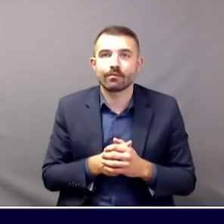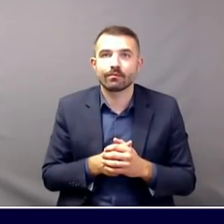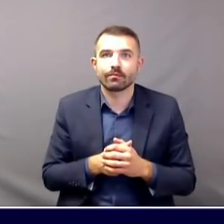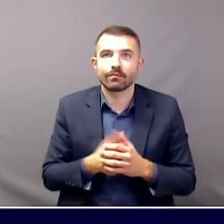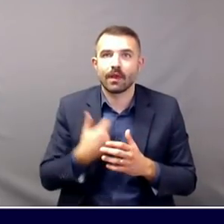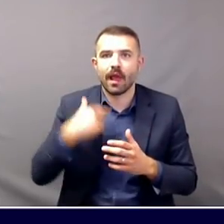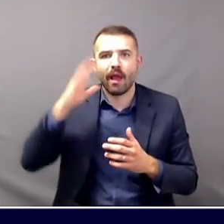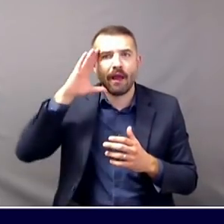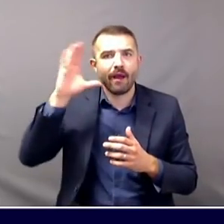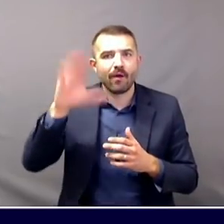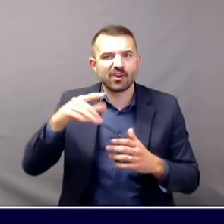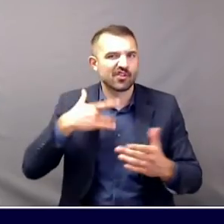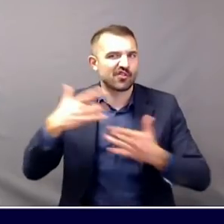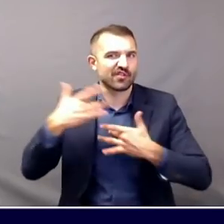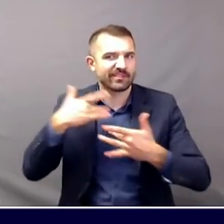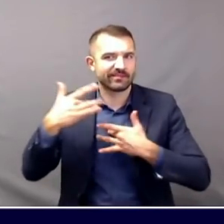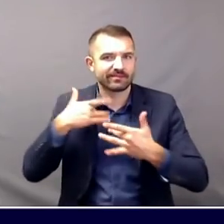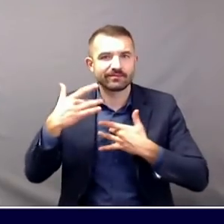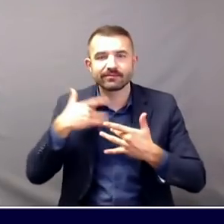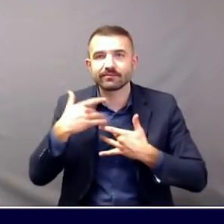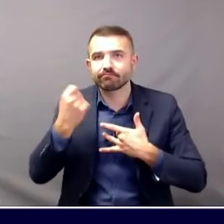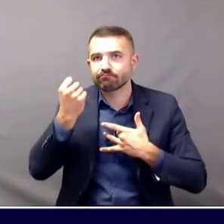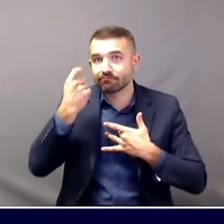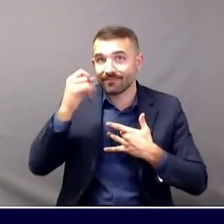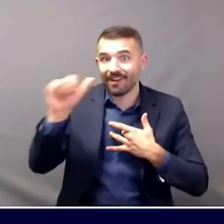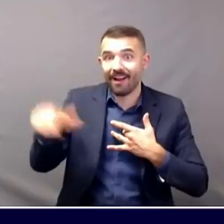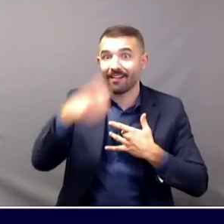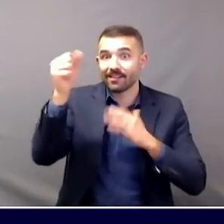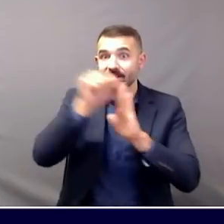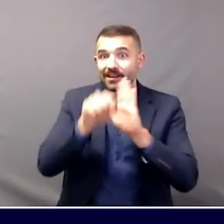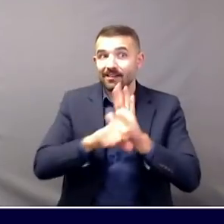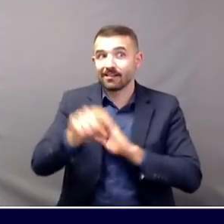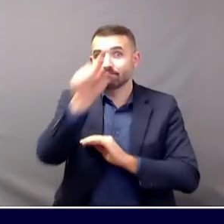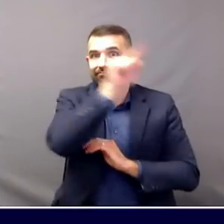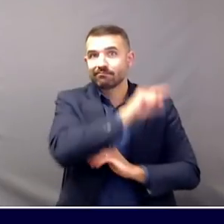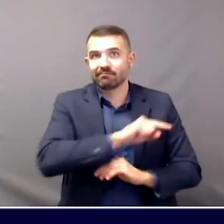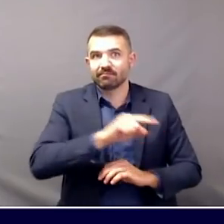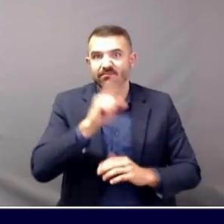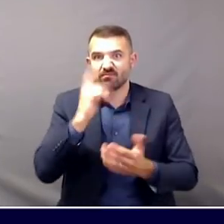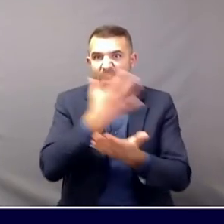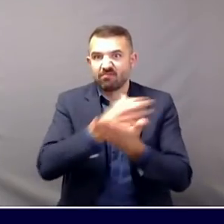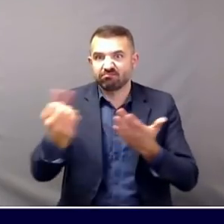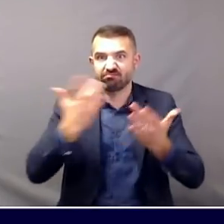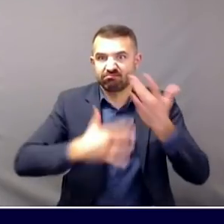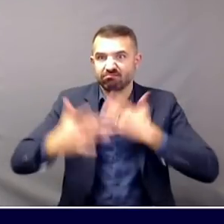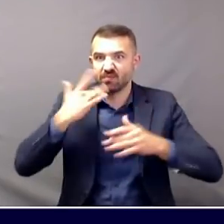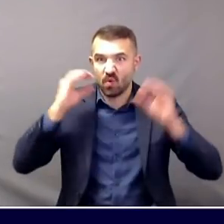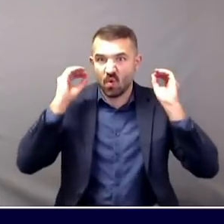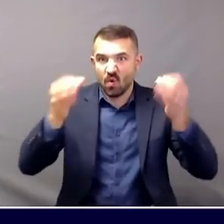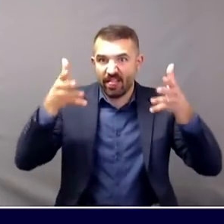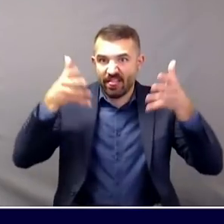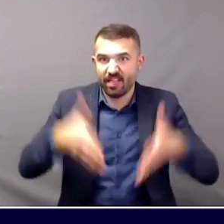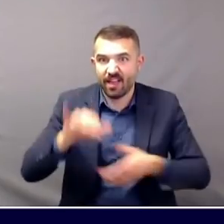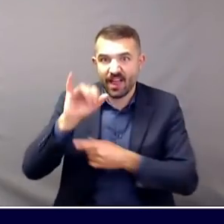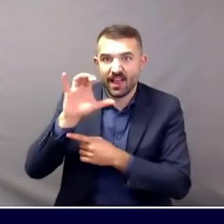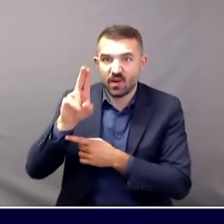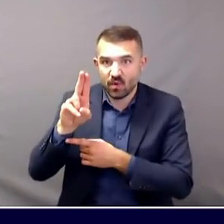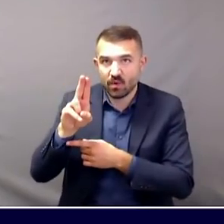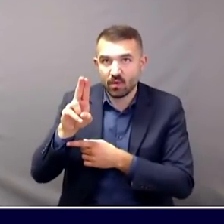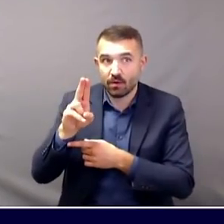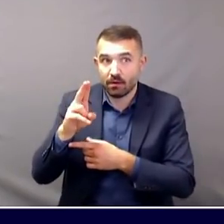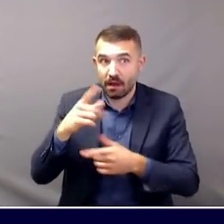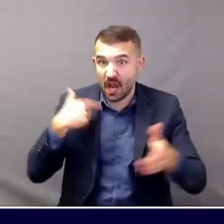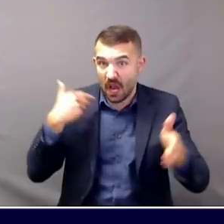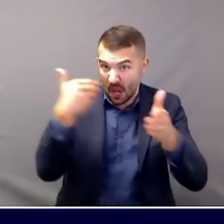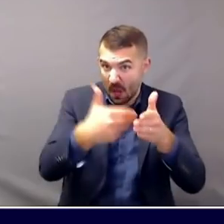other states? And are any preparations similar to what was done early in the pandemic, like the Cross